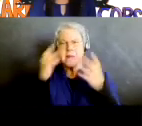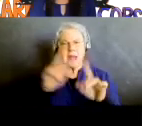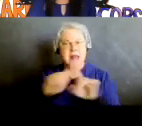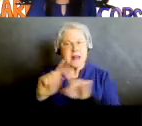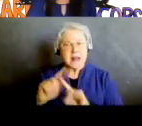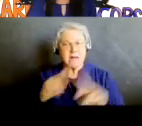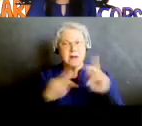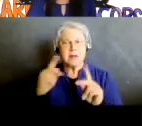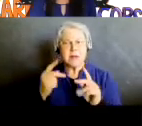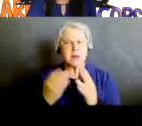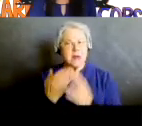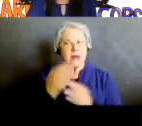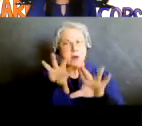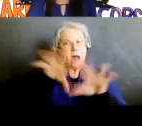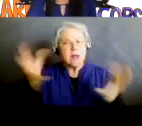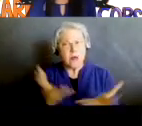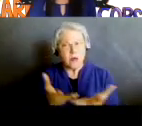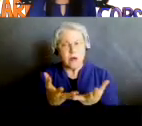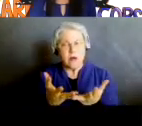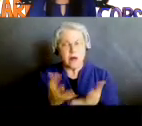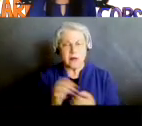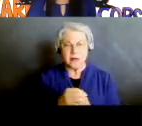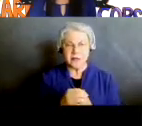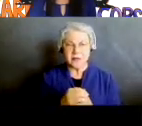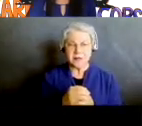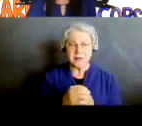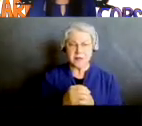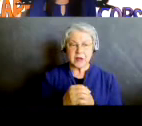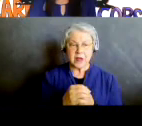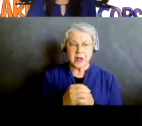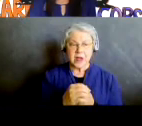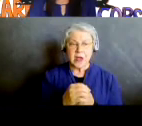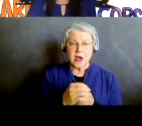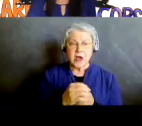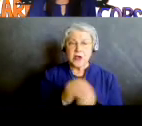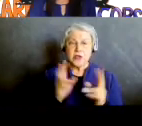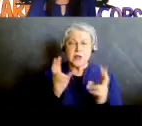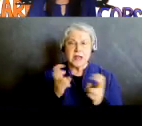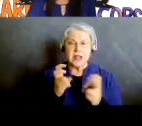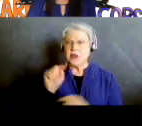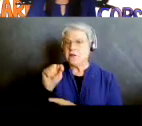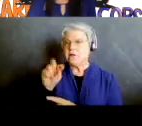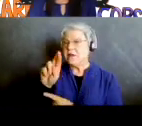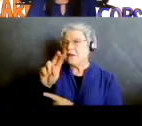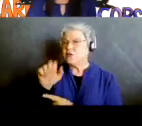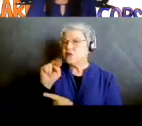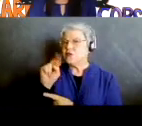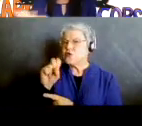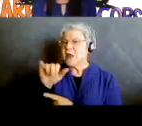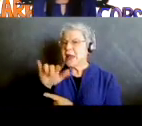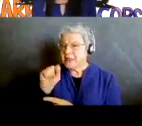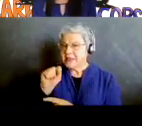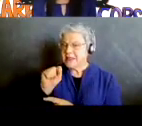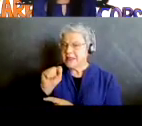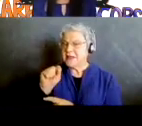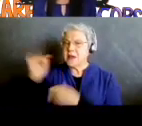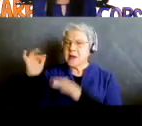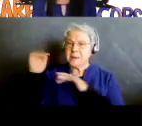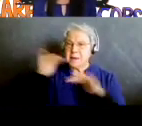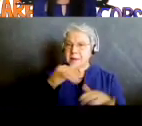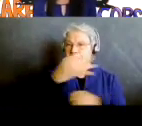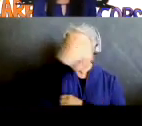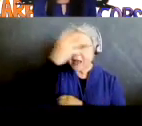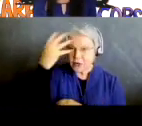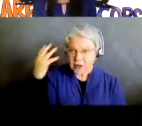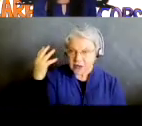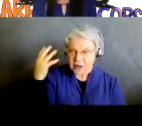right? And so this question of transit migration is something that I think we're trying to kind of elucidate and bring